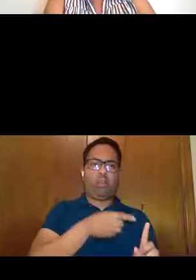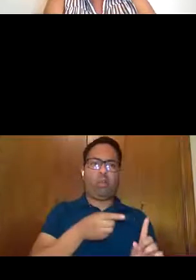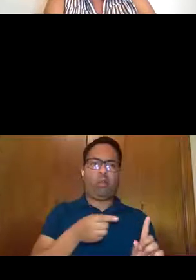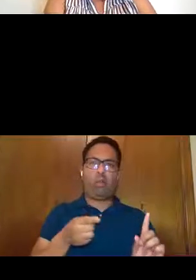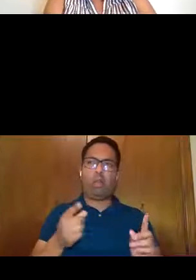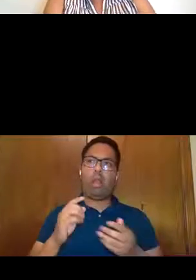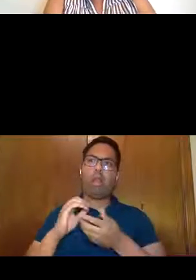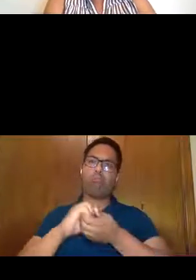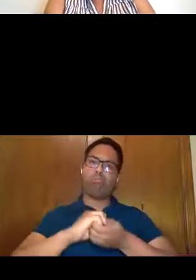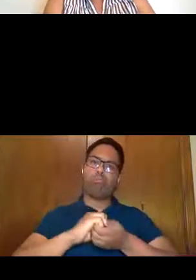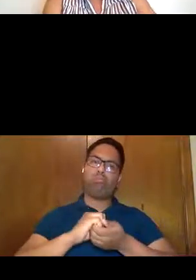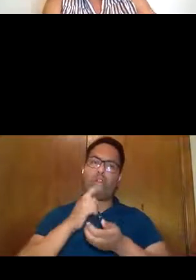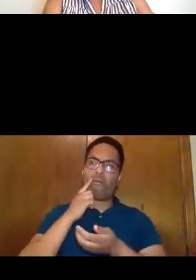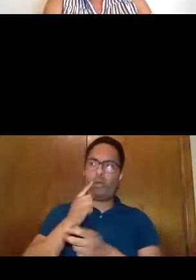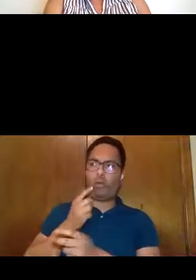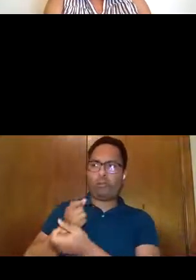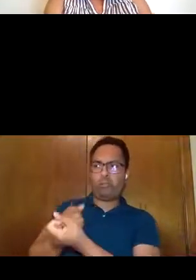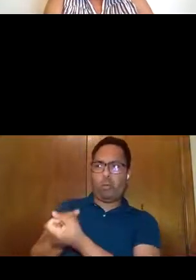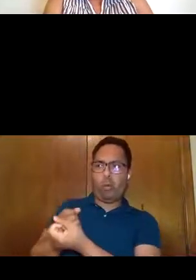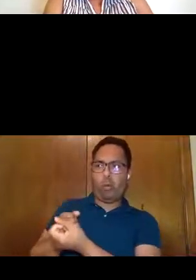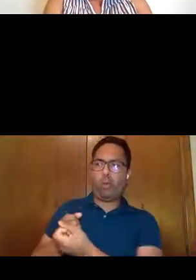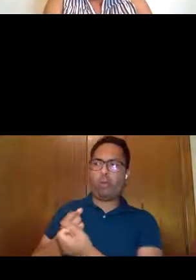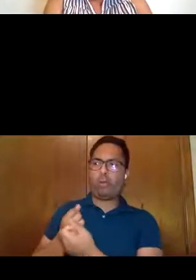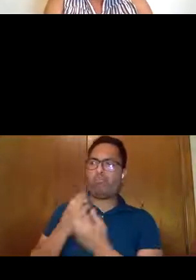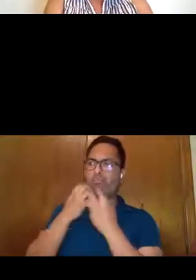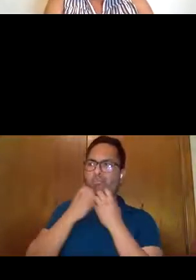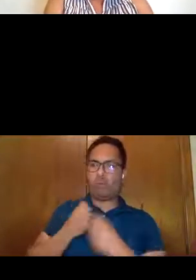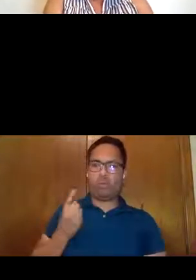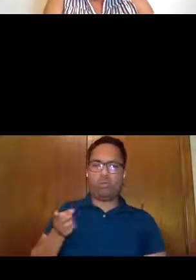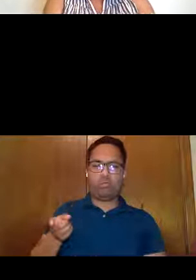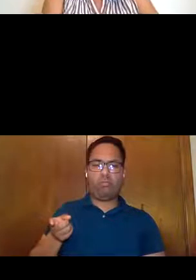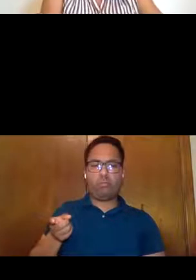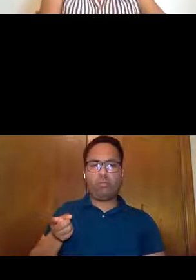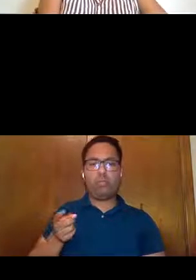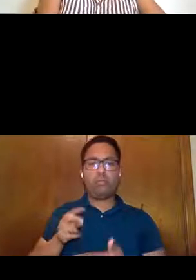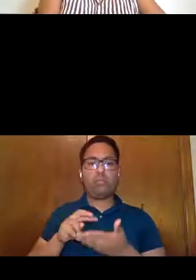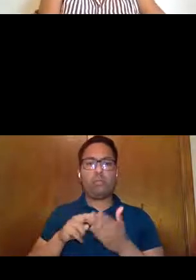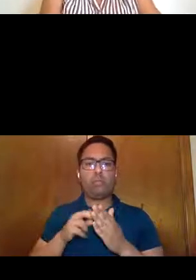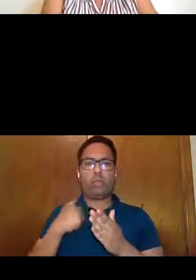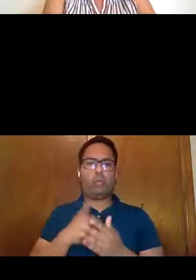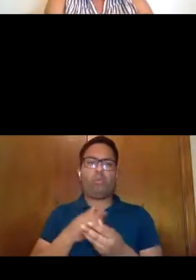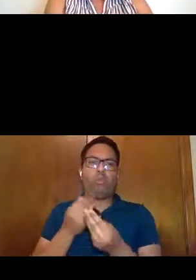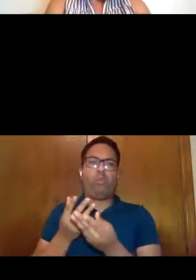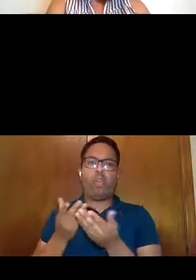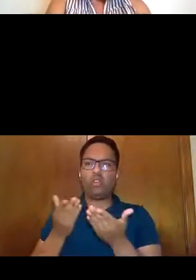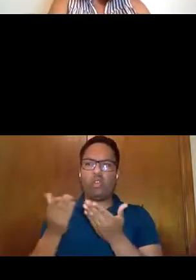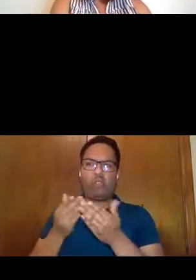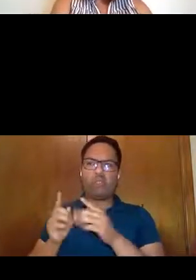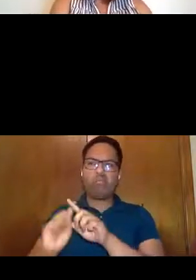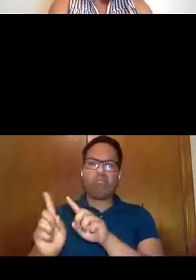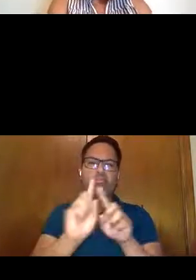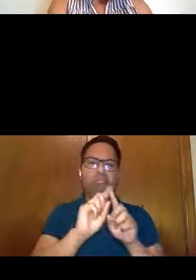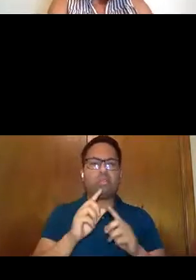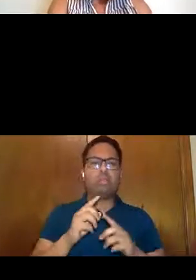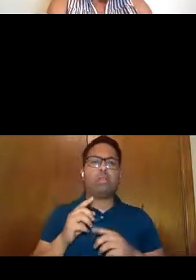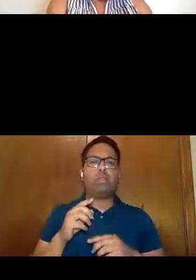one. Family-centered telehealth is a way of providing services through a variety of digital platforms that assures